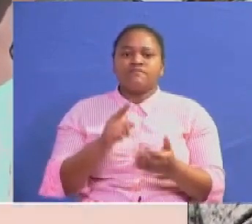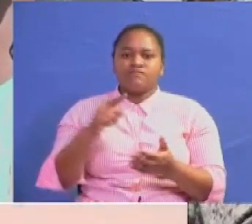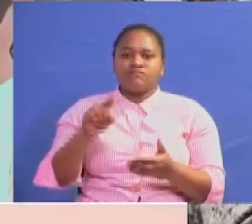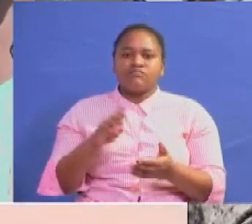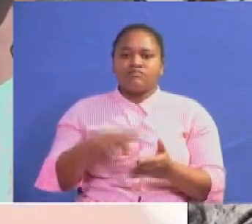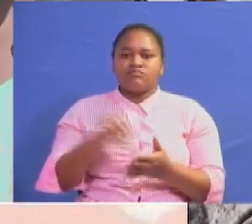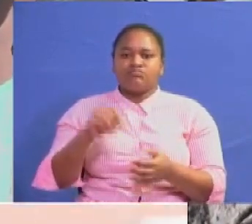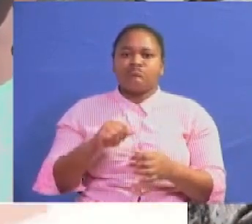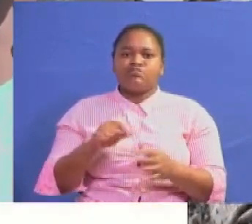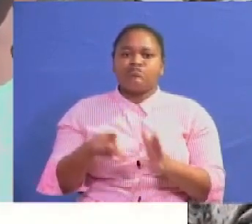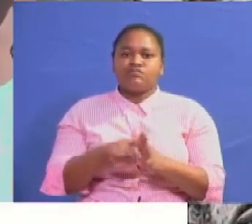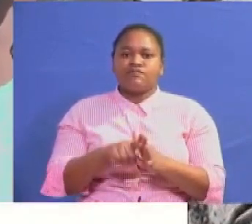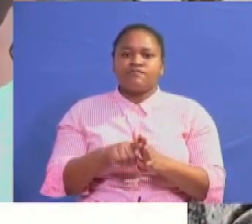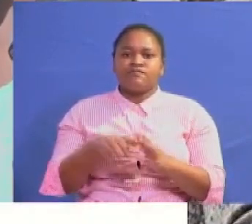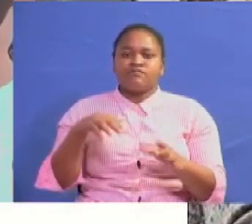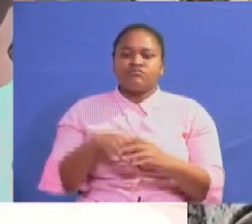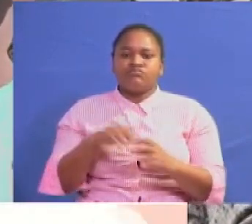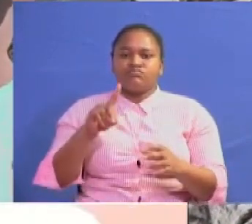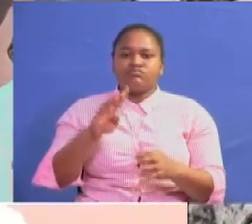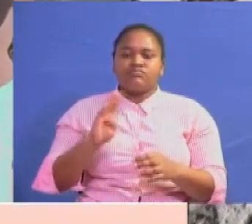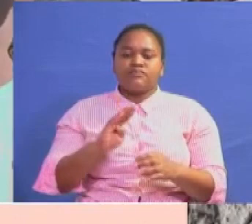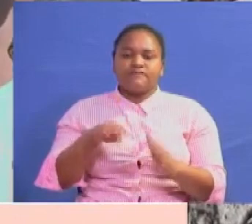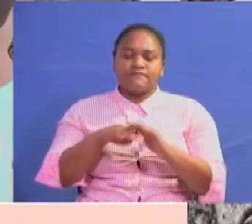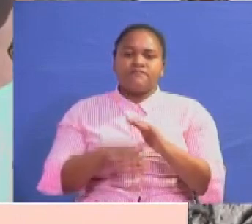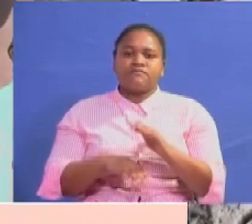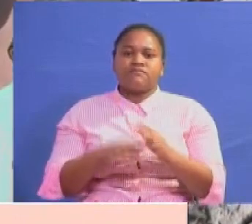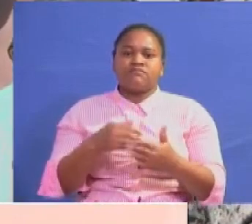found to be eligible and amounts to 1 billion and below